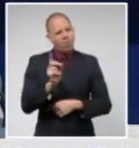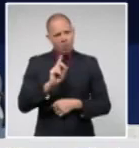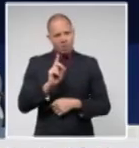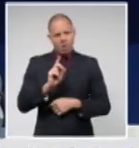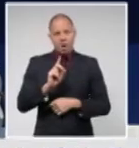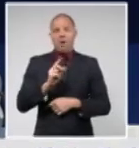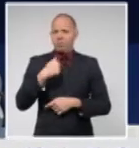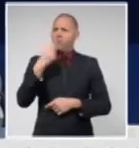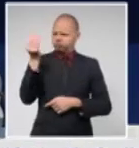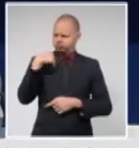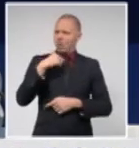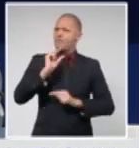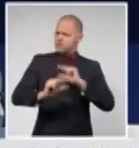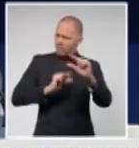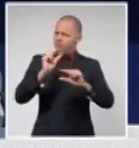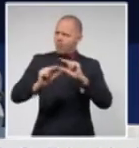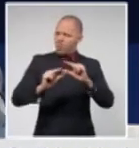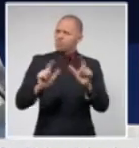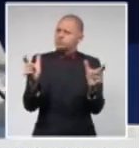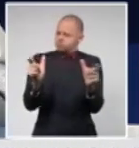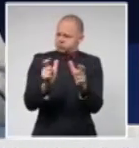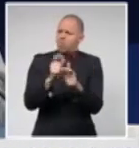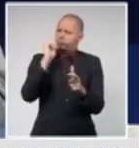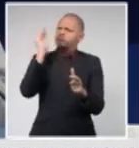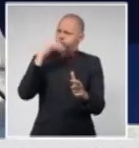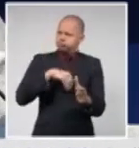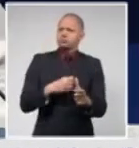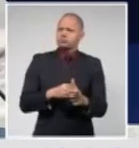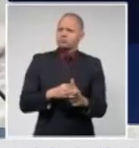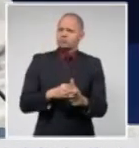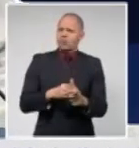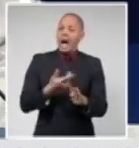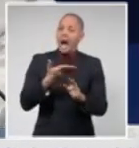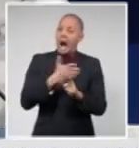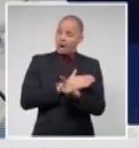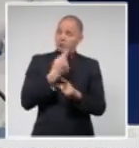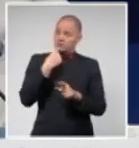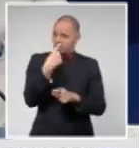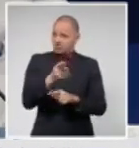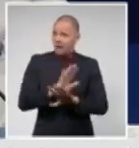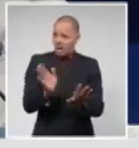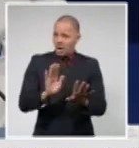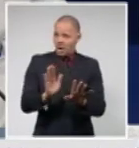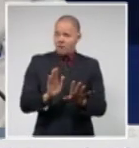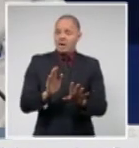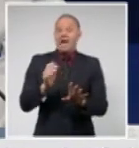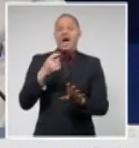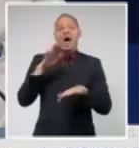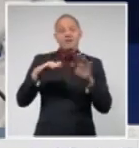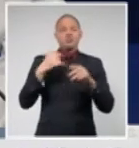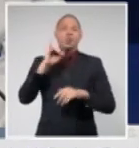3.47%. As I always mention, 2 people were evacuated at the start of the pandemic.